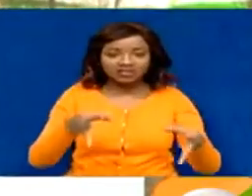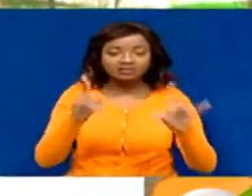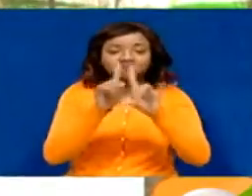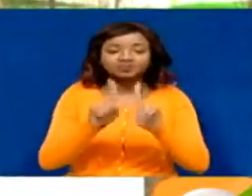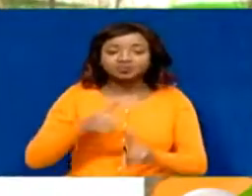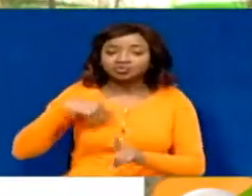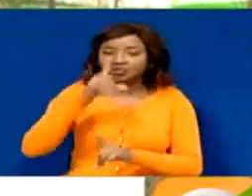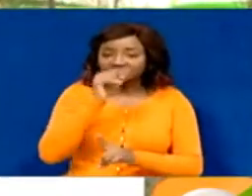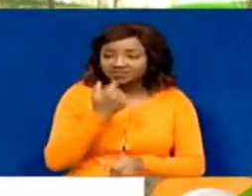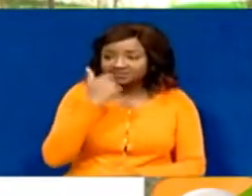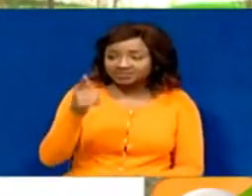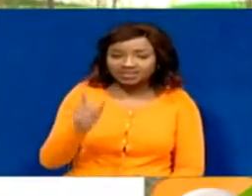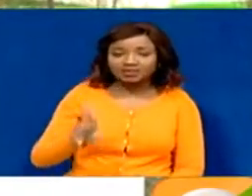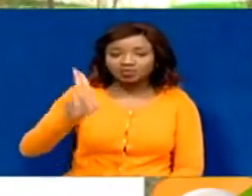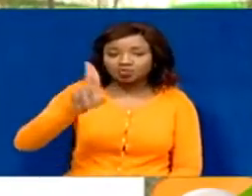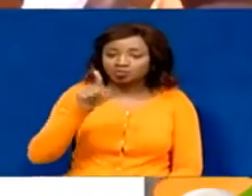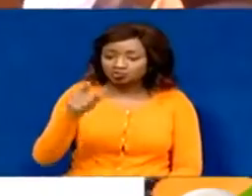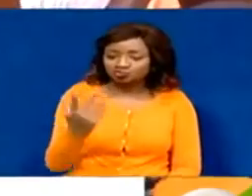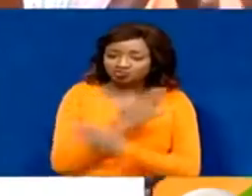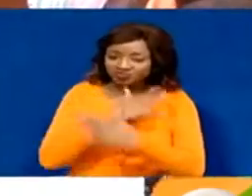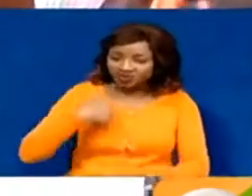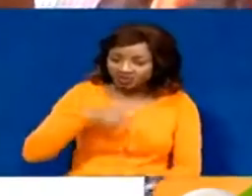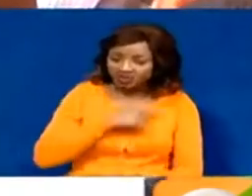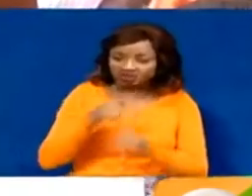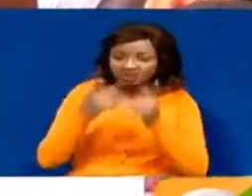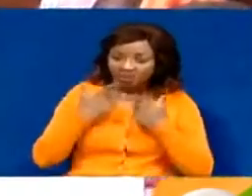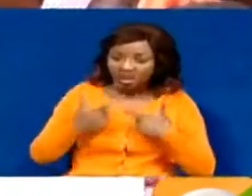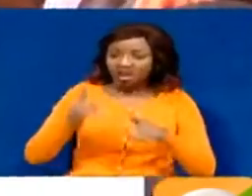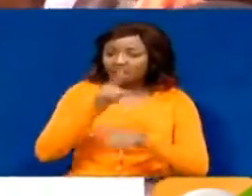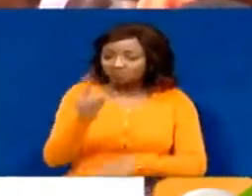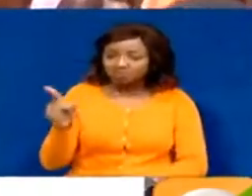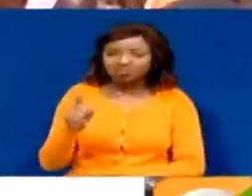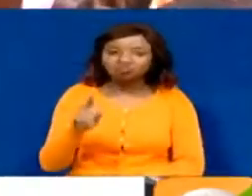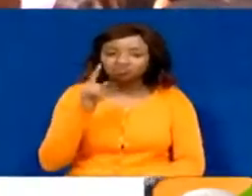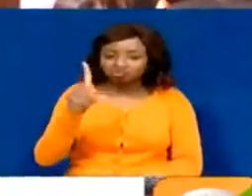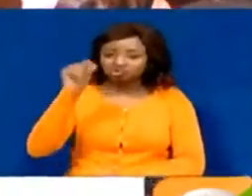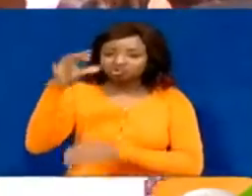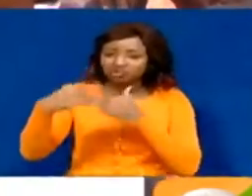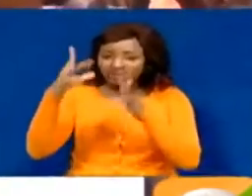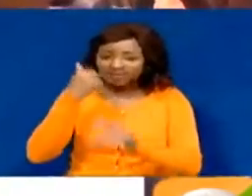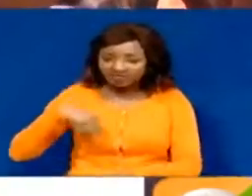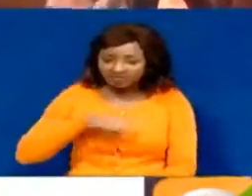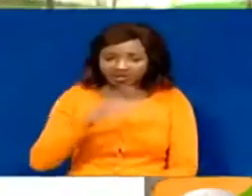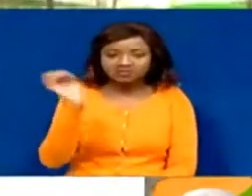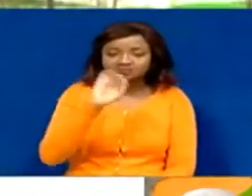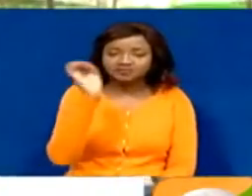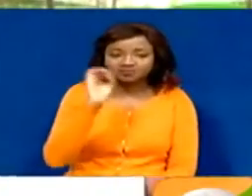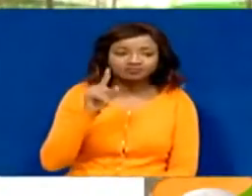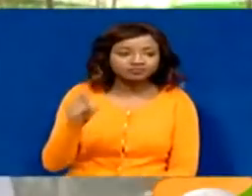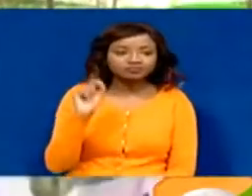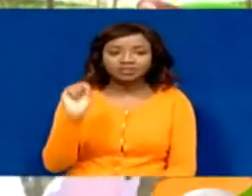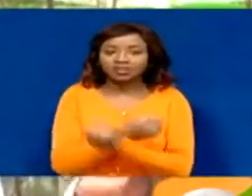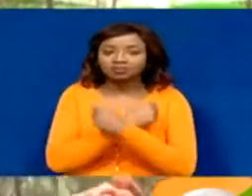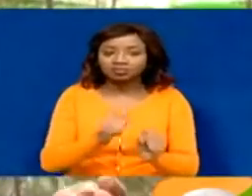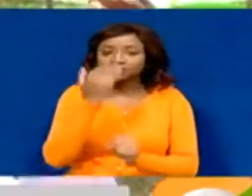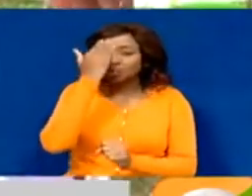Uhuru Kenyatta kama rafiki yetu, we will not allow you to succeed yourself. Haiwezekani. Kwa